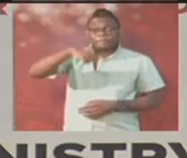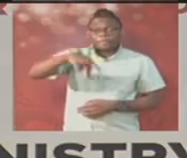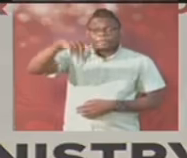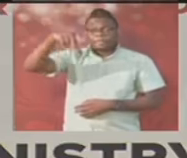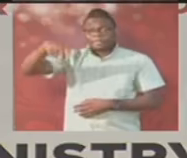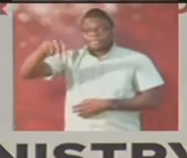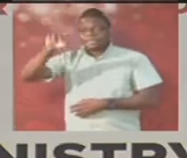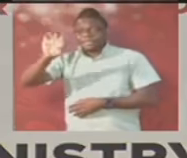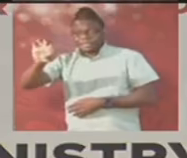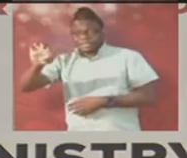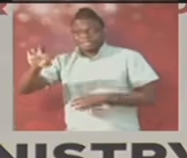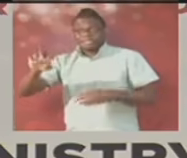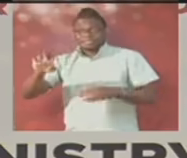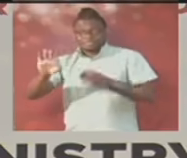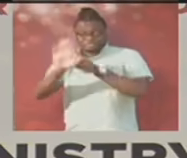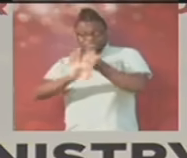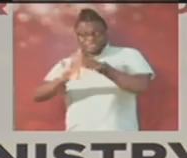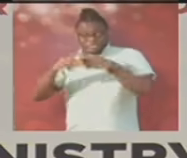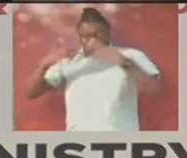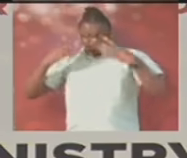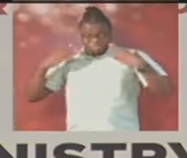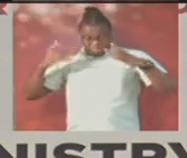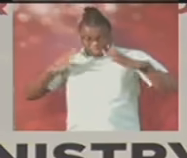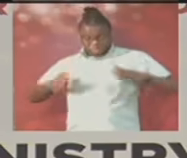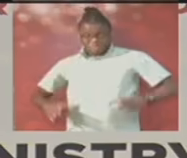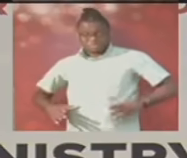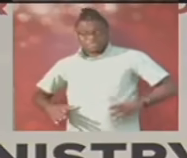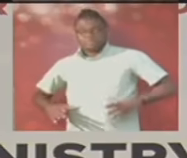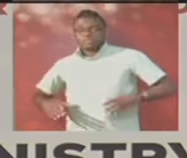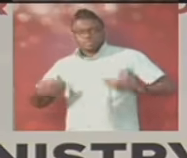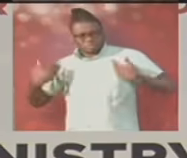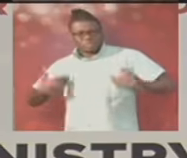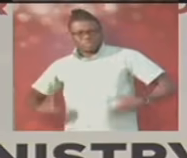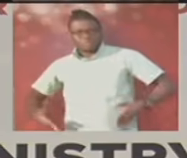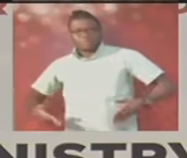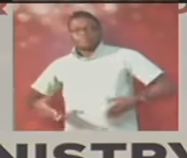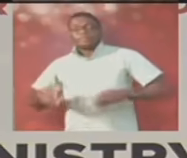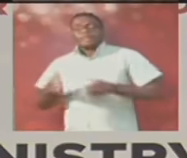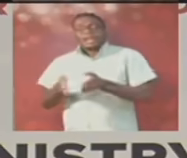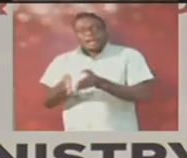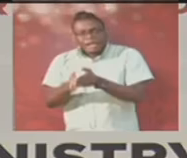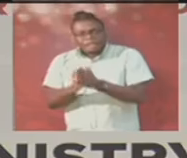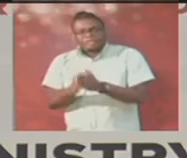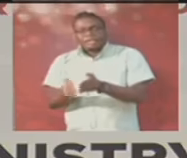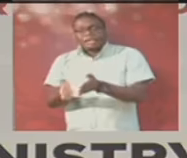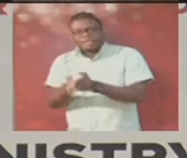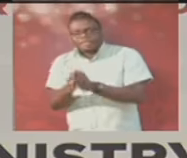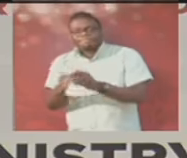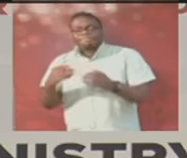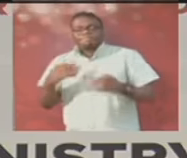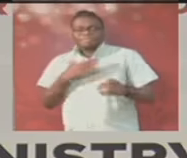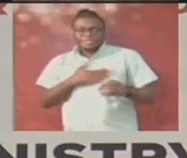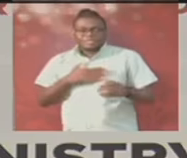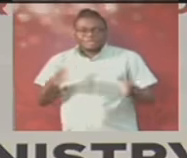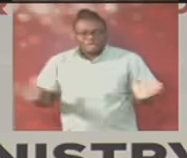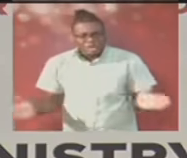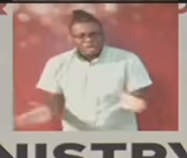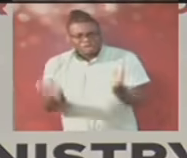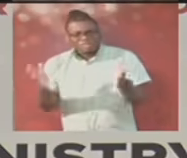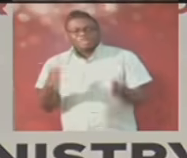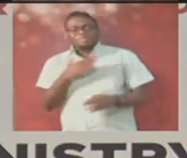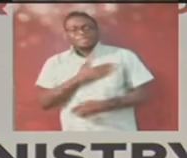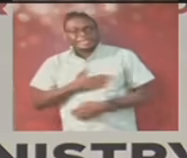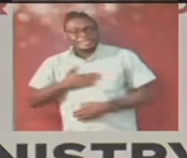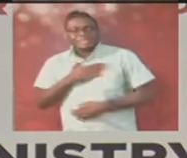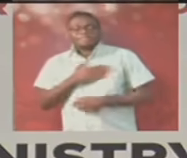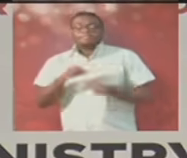personnel. Again, I would like to appeal to members of the population to please continue practicing the